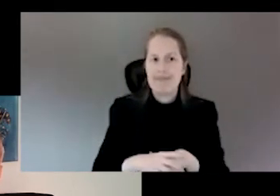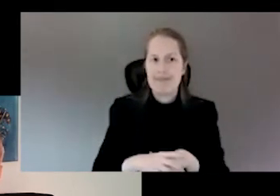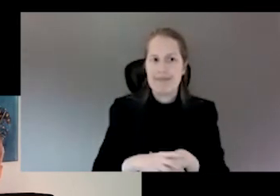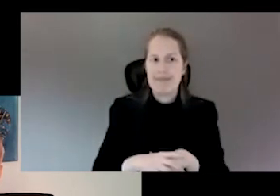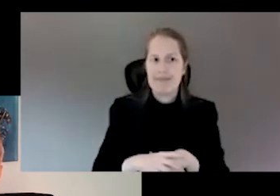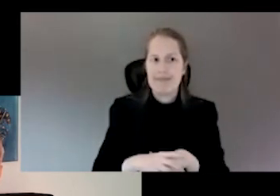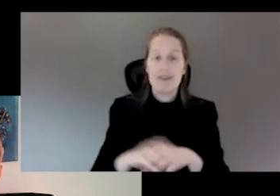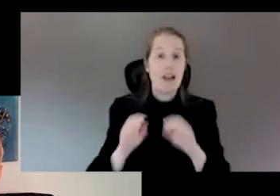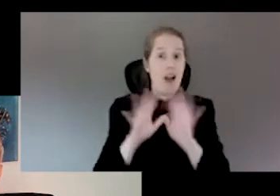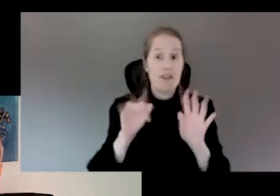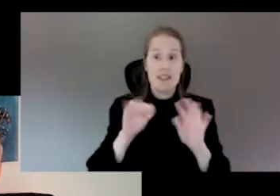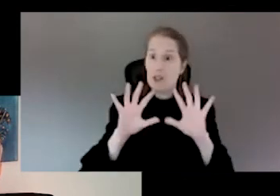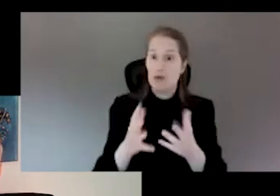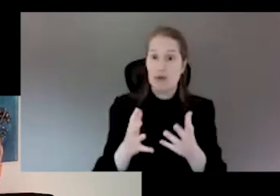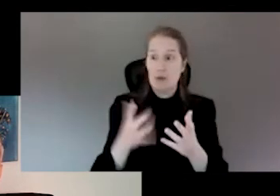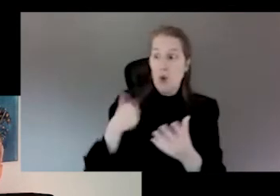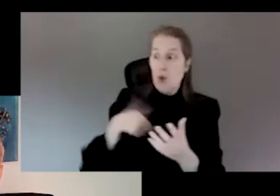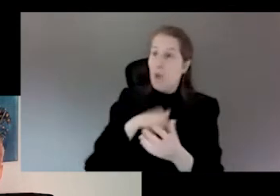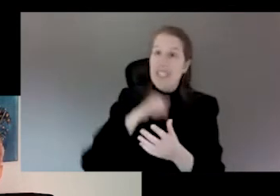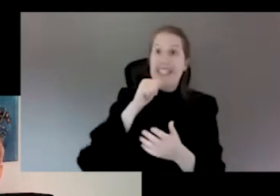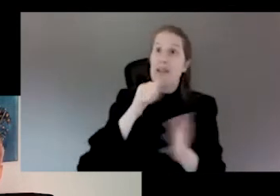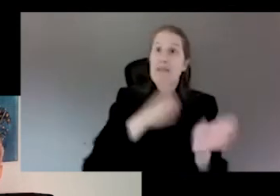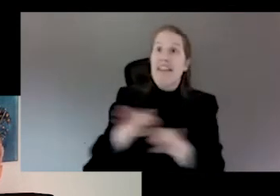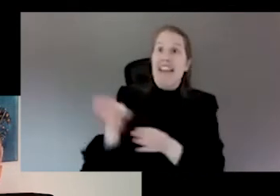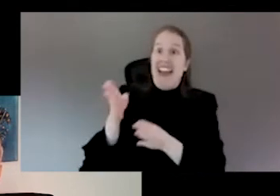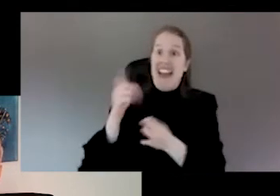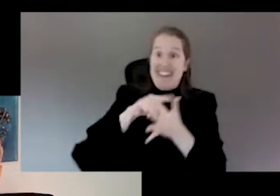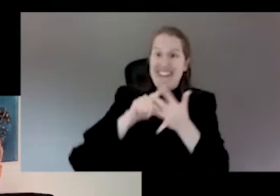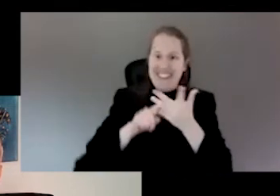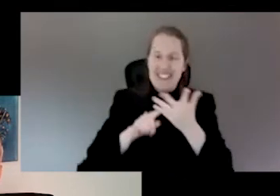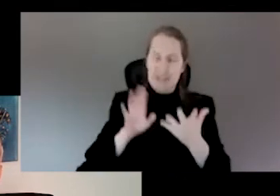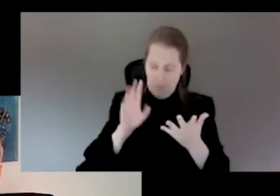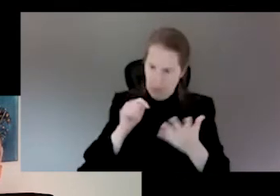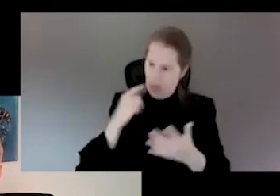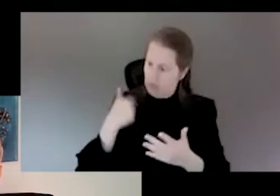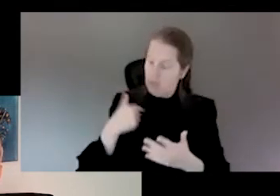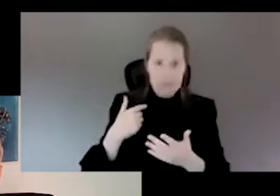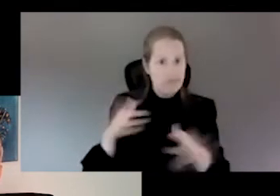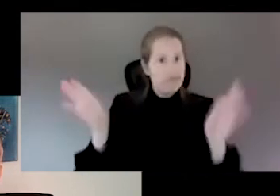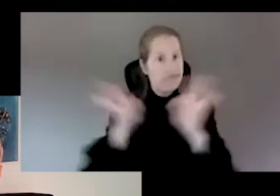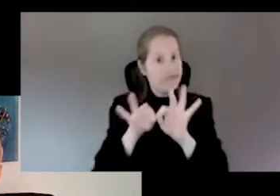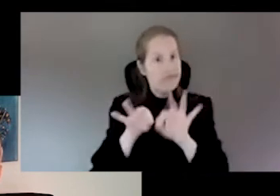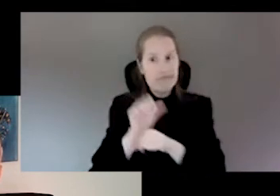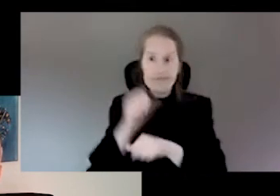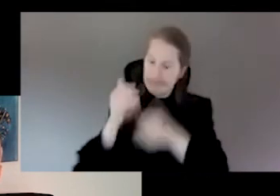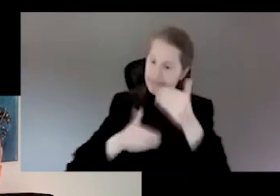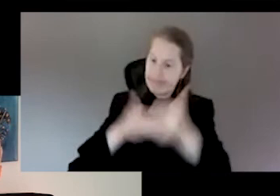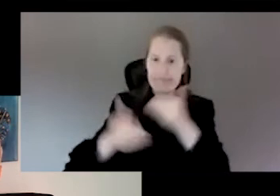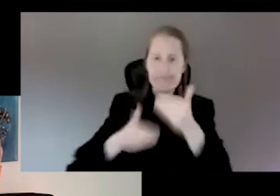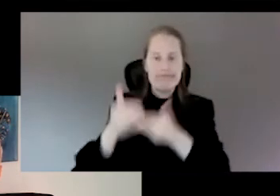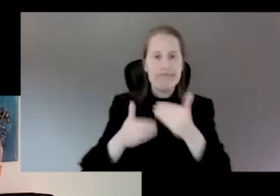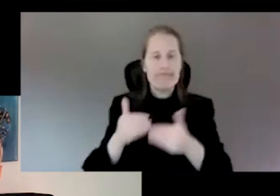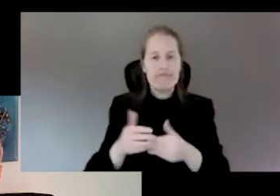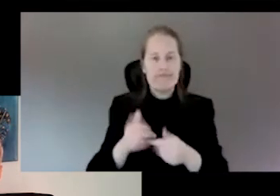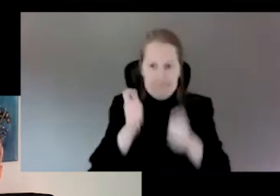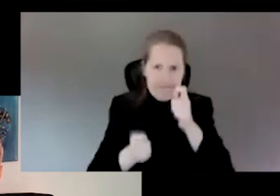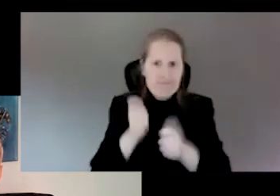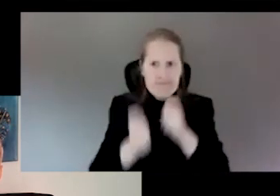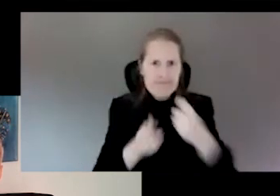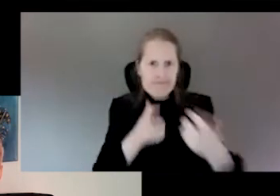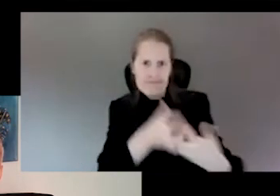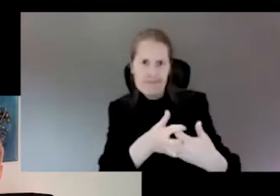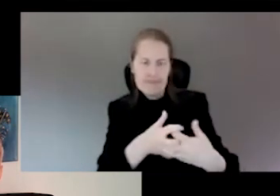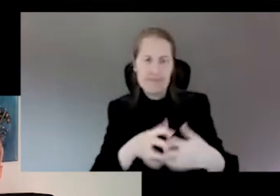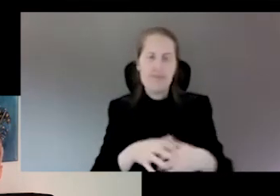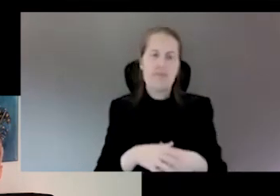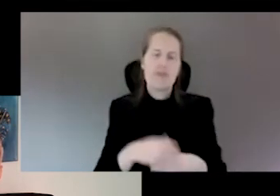didn't think we were going to be doing, and we continue to do that. And I think that that's kind of one way that we've started